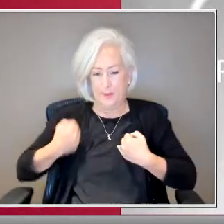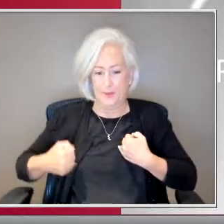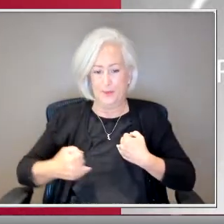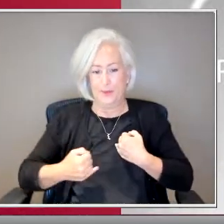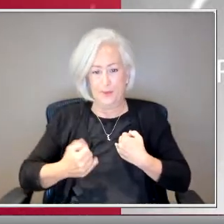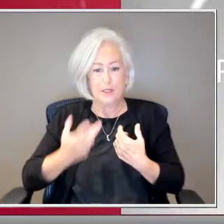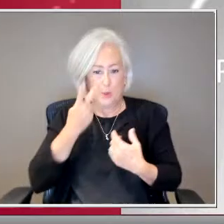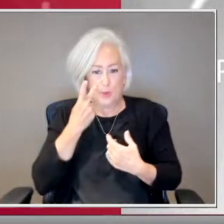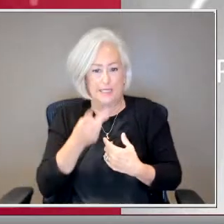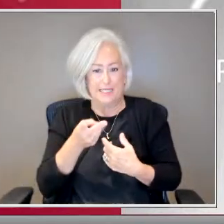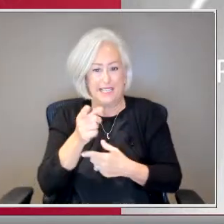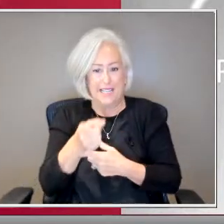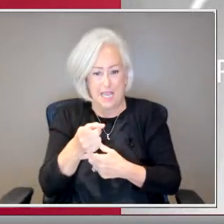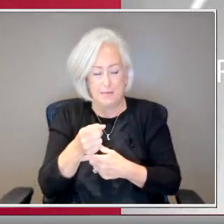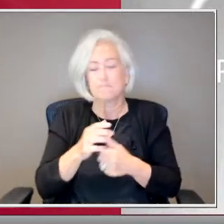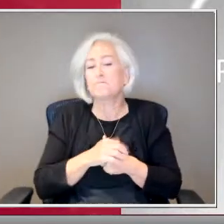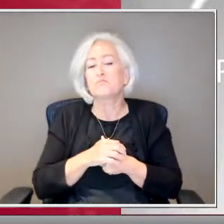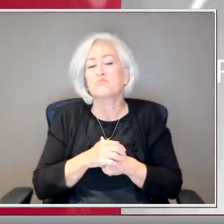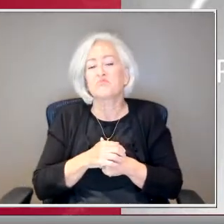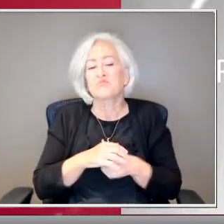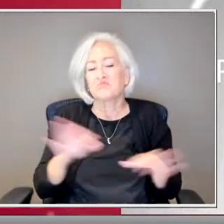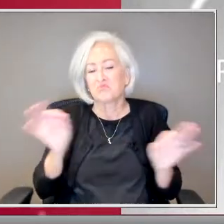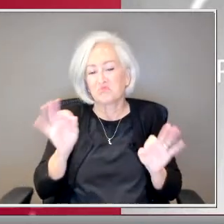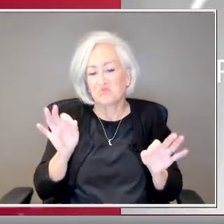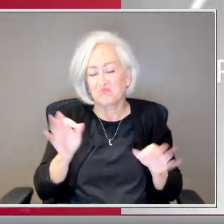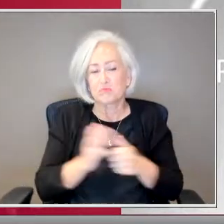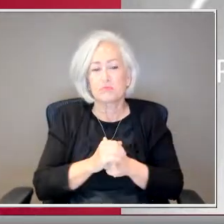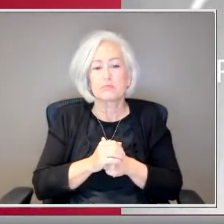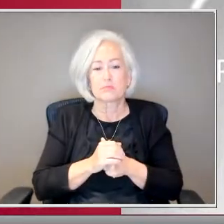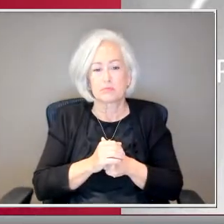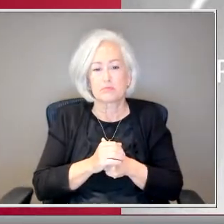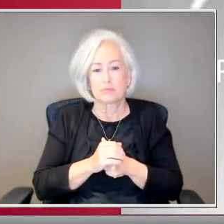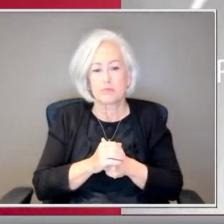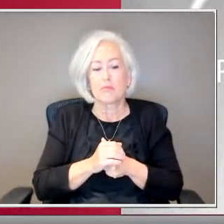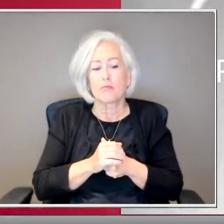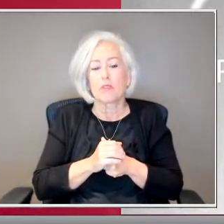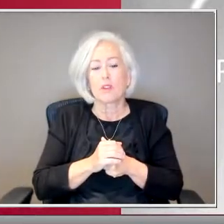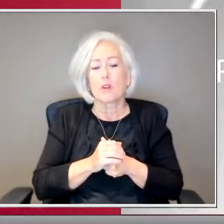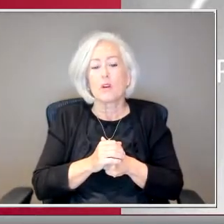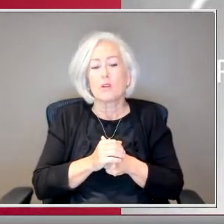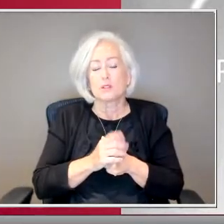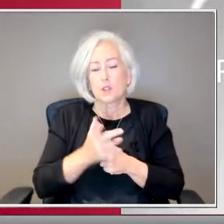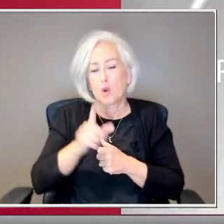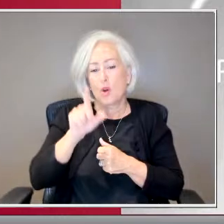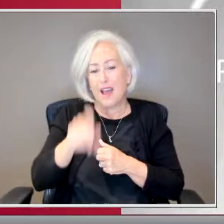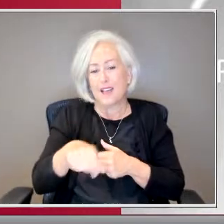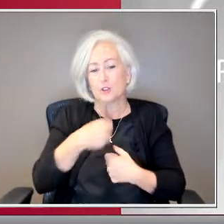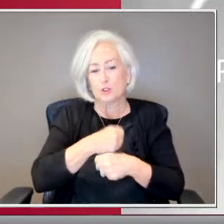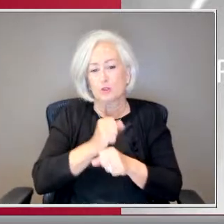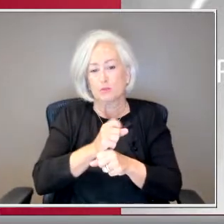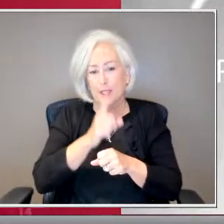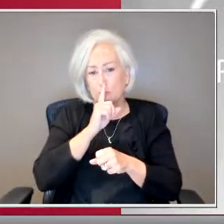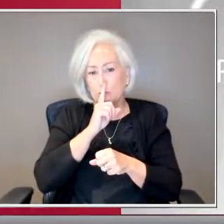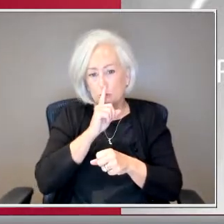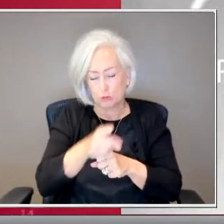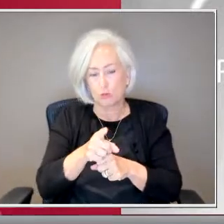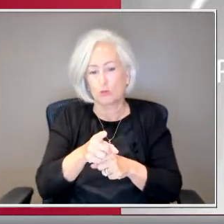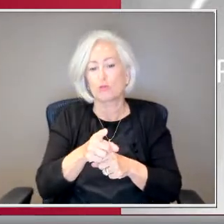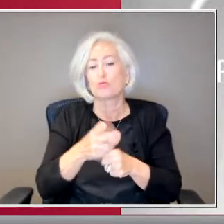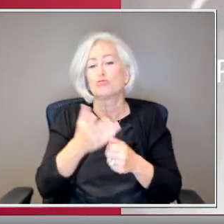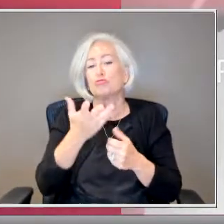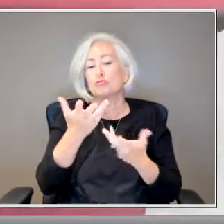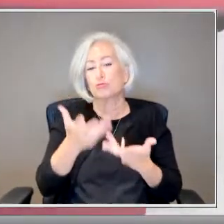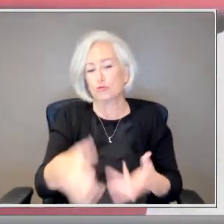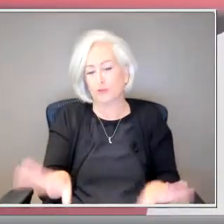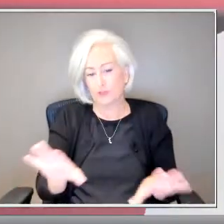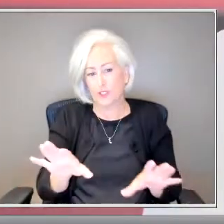there, and it's innocuous on the left side. But a lot going on in there. So I just had to make sure this got done because when